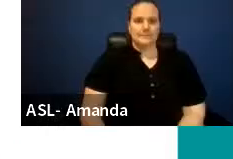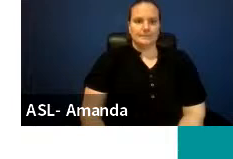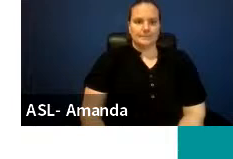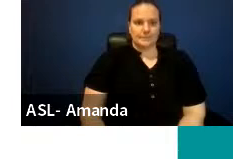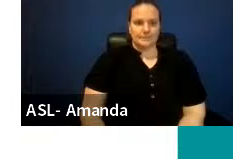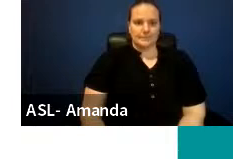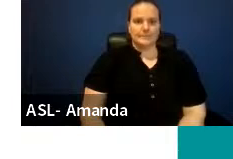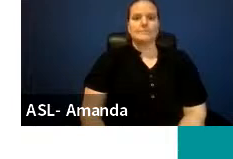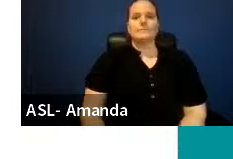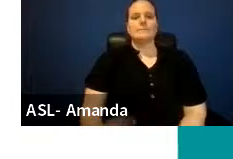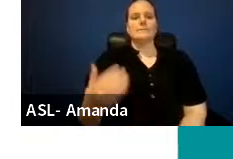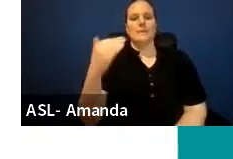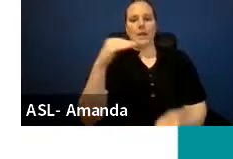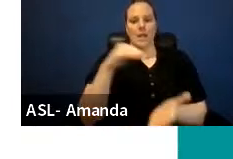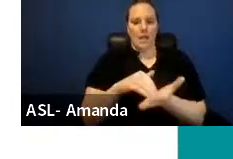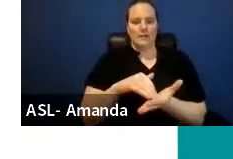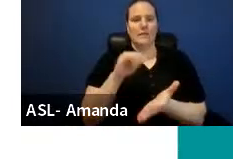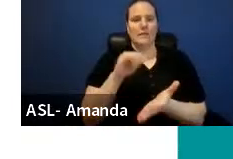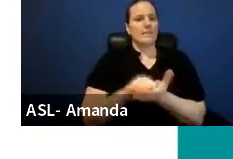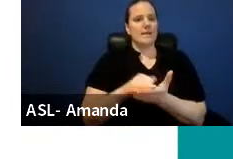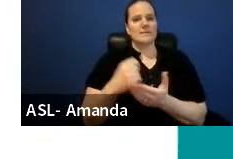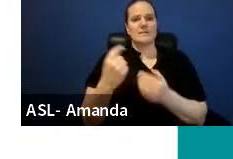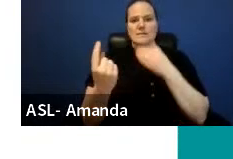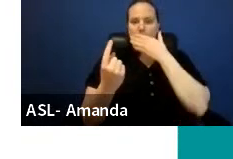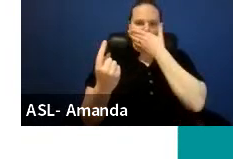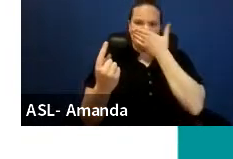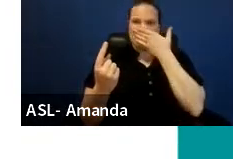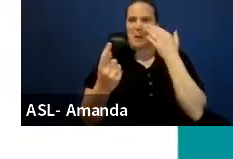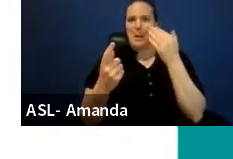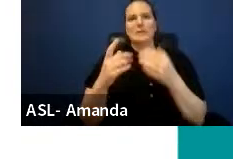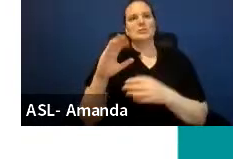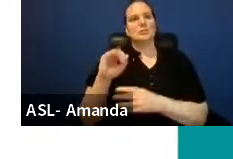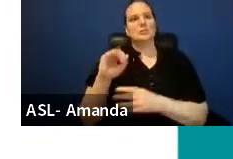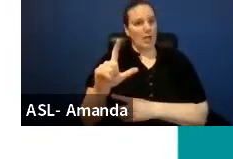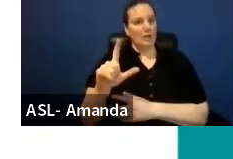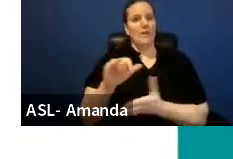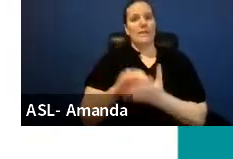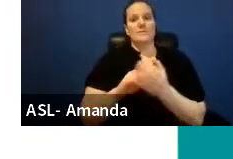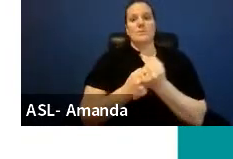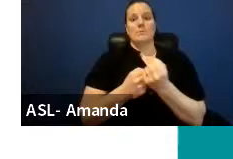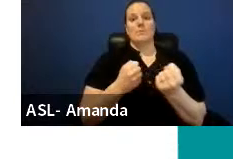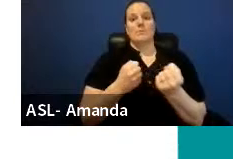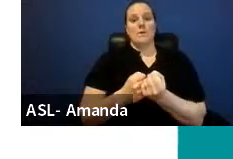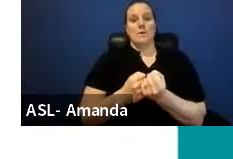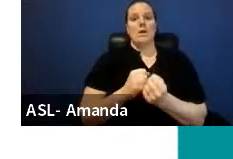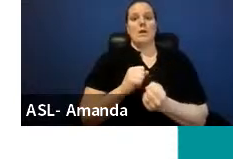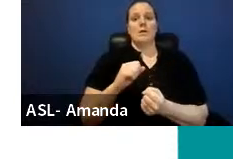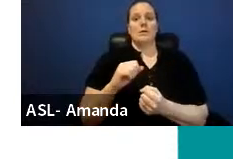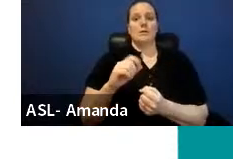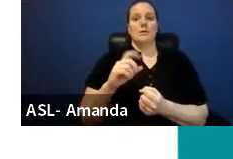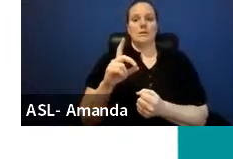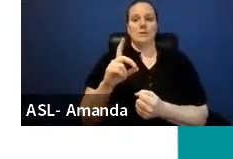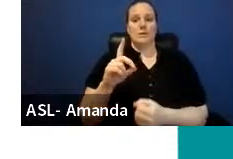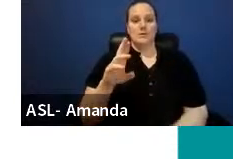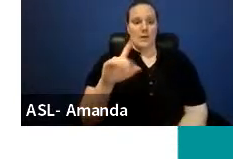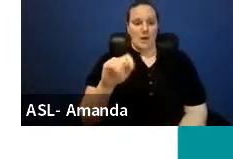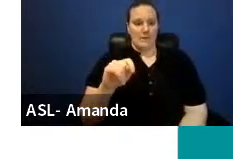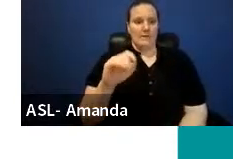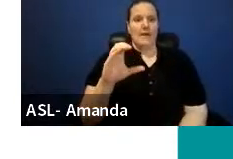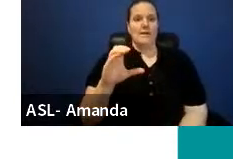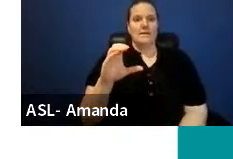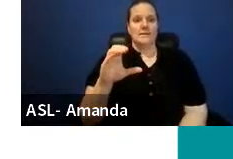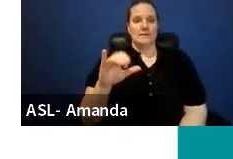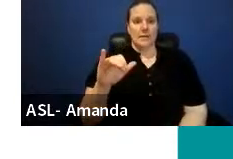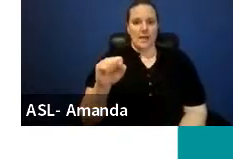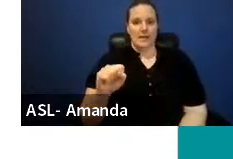Okay, so again, just some of our channels that support the draft SEIS. We have already hit